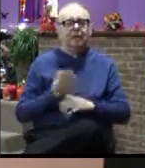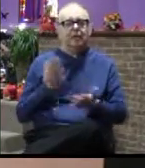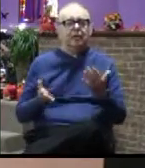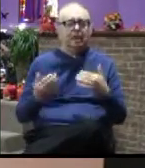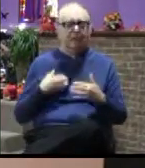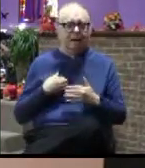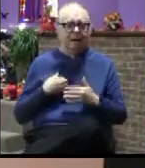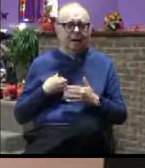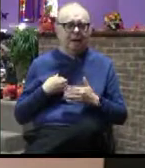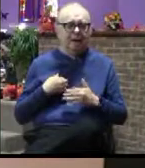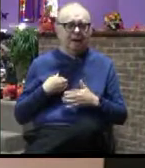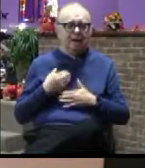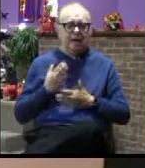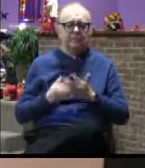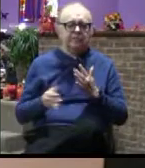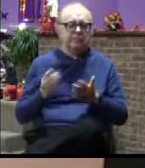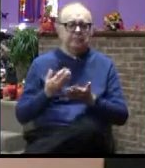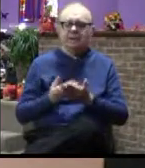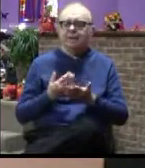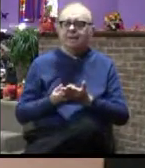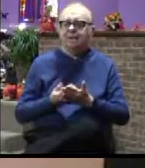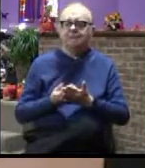Maybe they had some money.